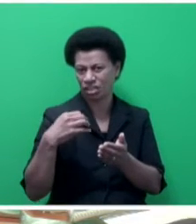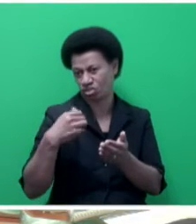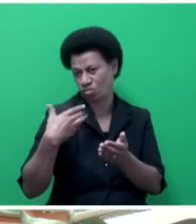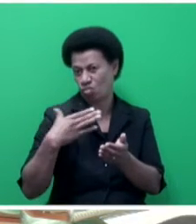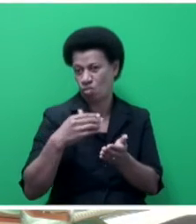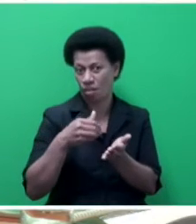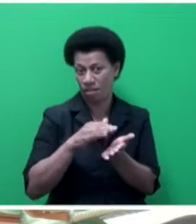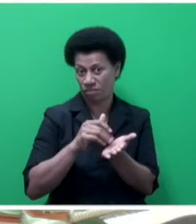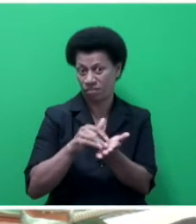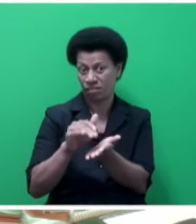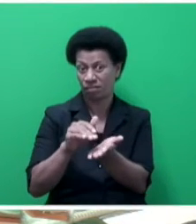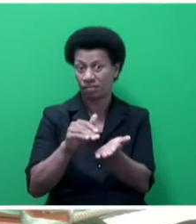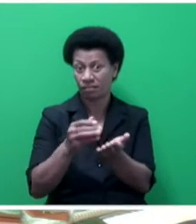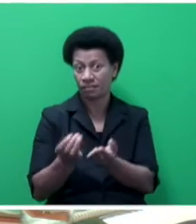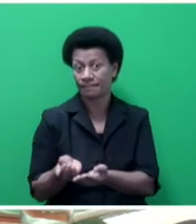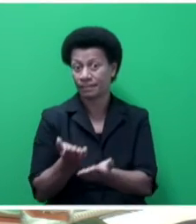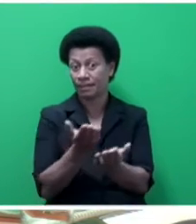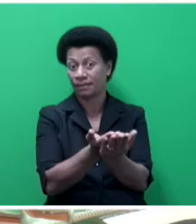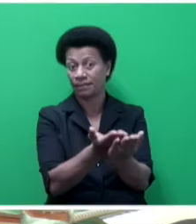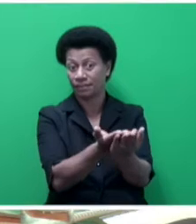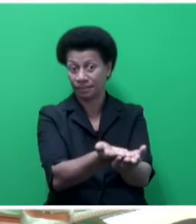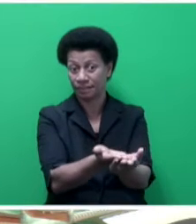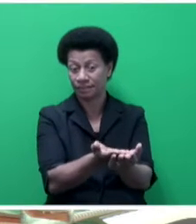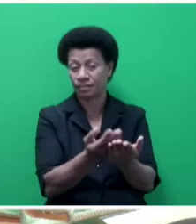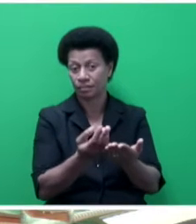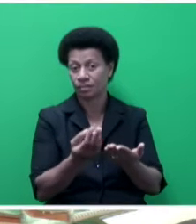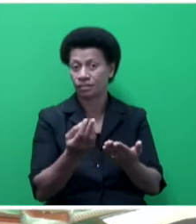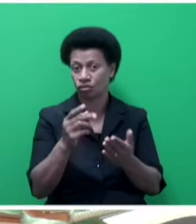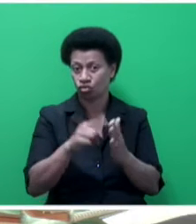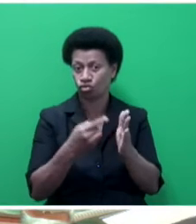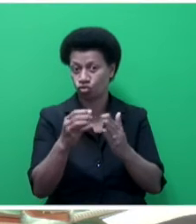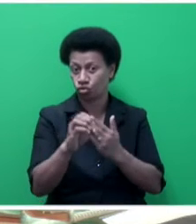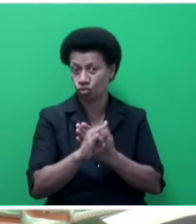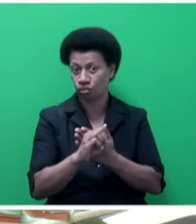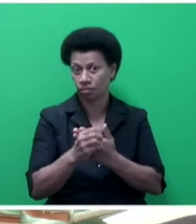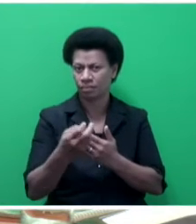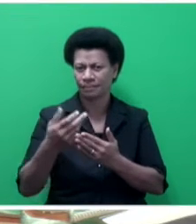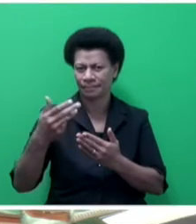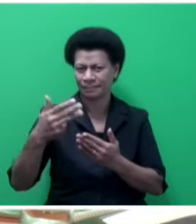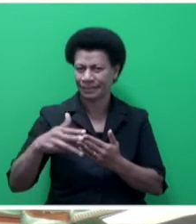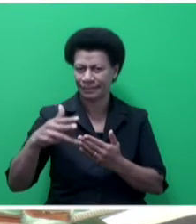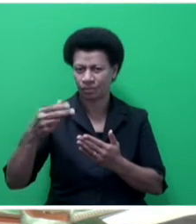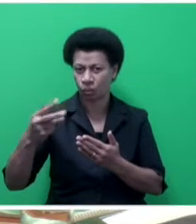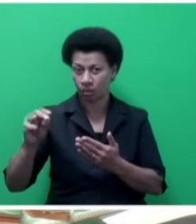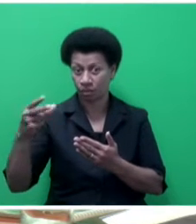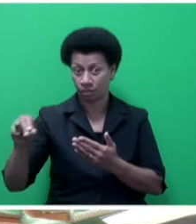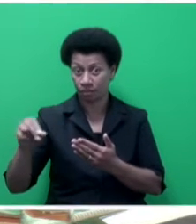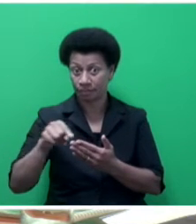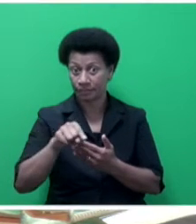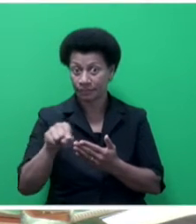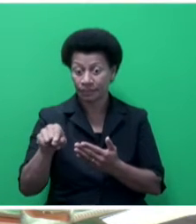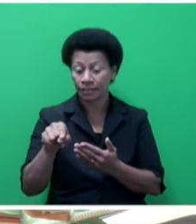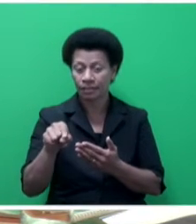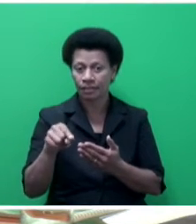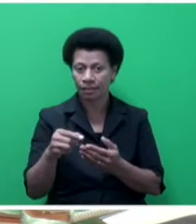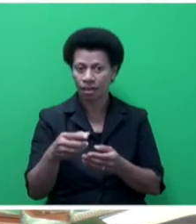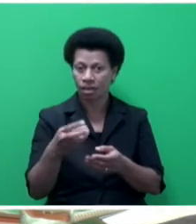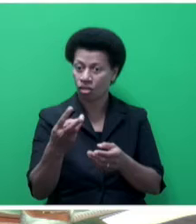to June 2020, the total number of building applications received for all three divisions